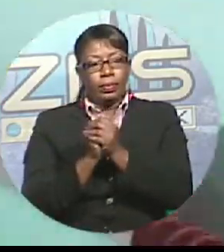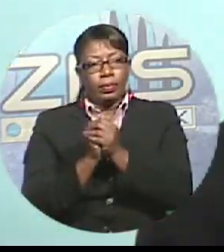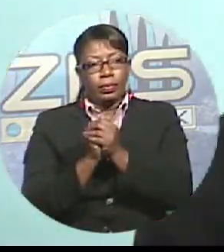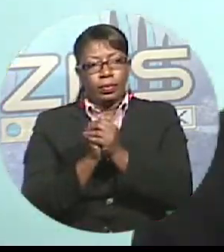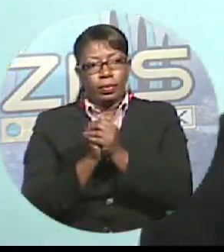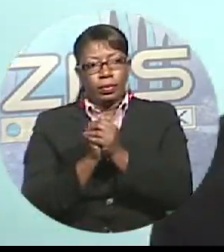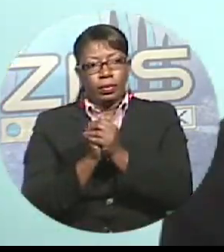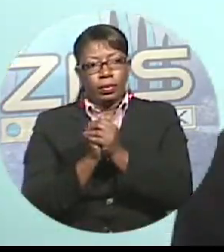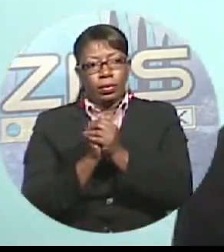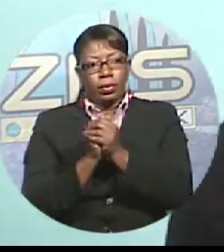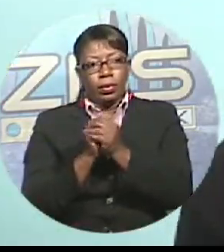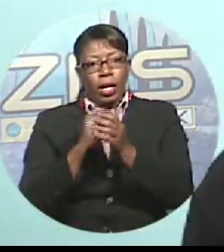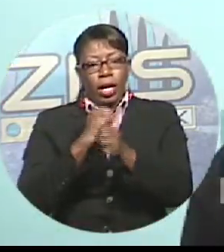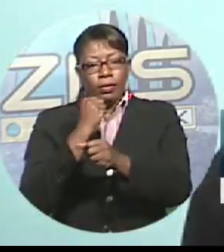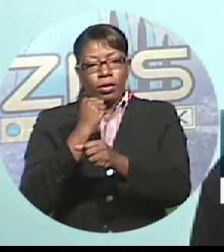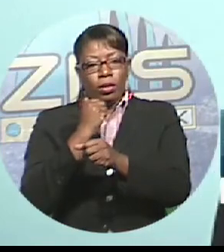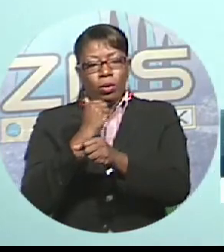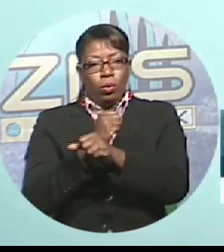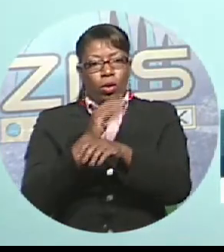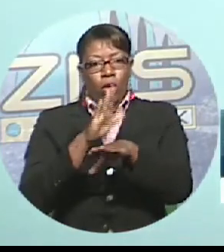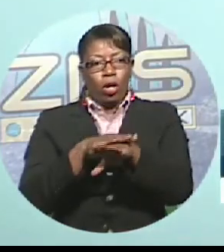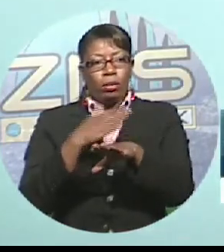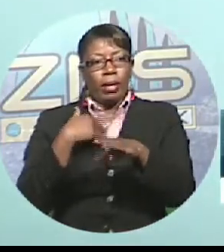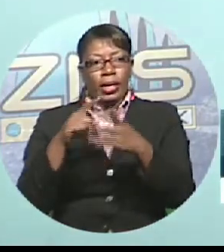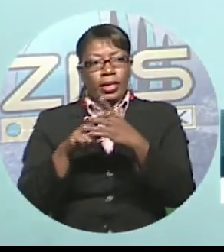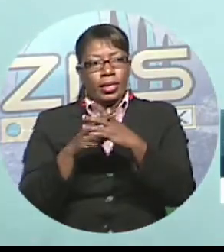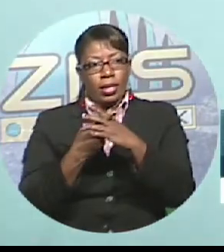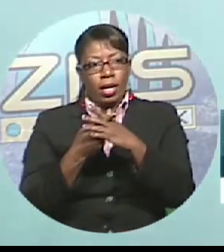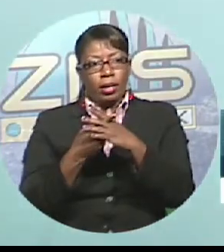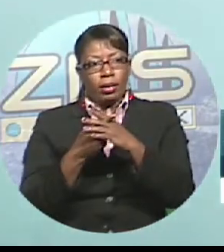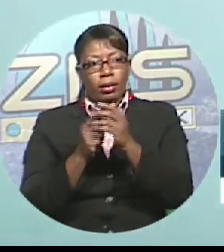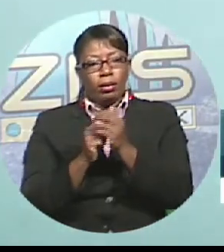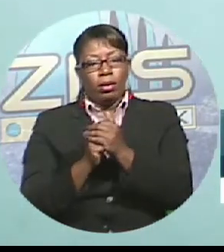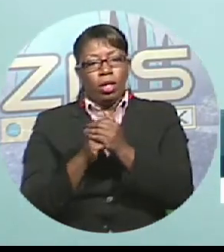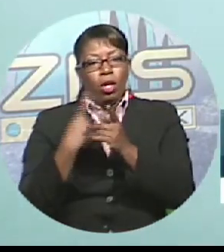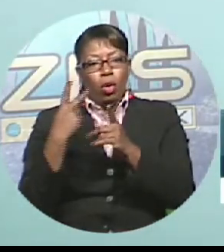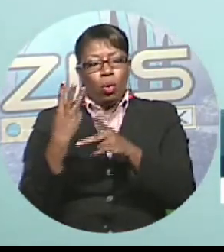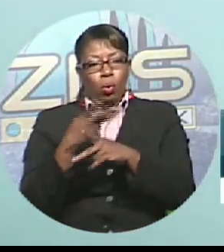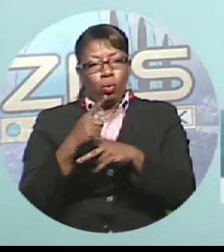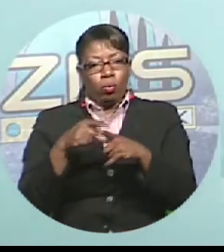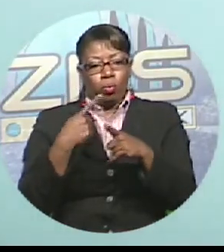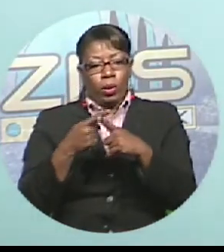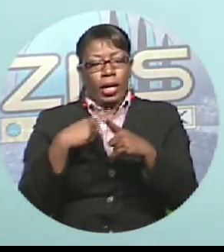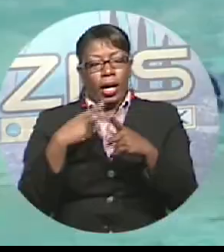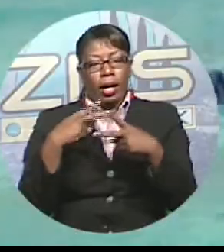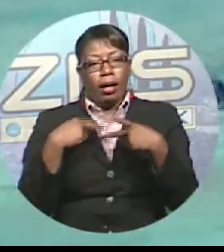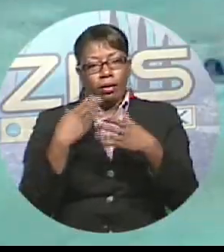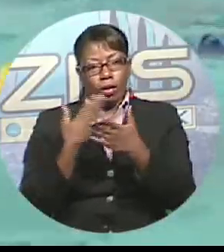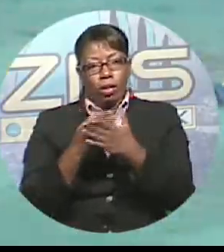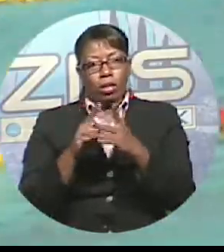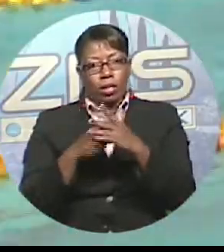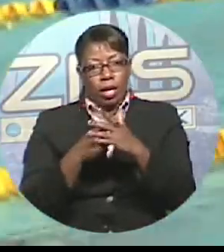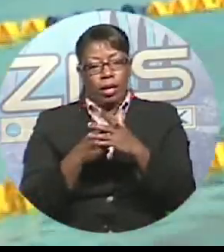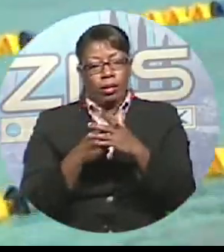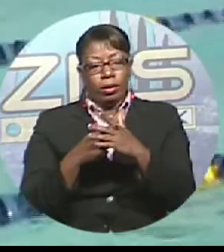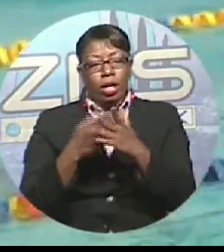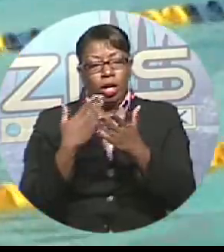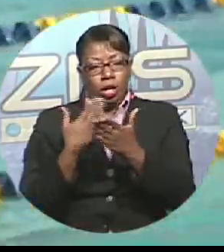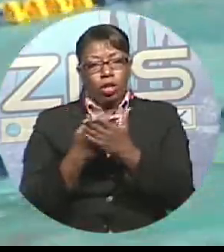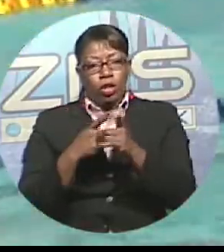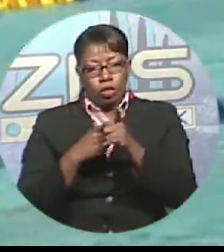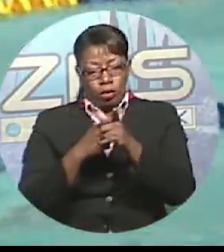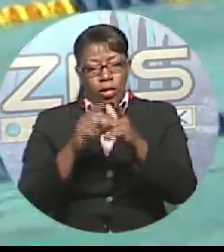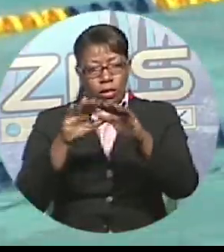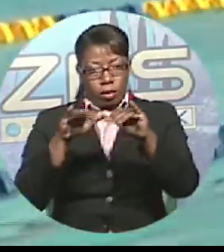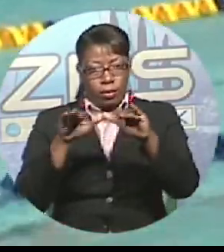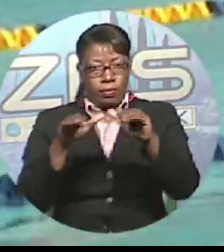own race. Then I have to work on my start and make sure I have a good start. So once I have a good start, pretty much I'll have a really good race. In the 13 to 14 boys 200-meter